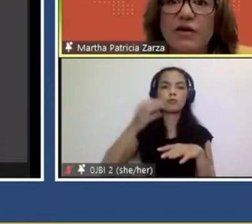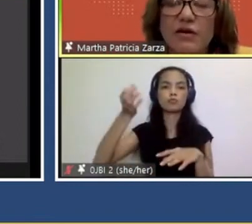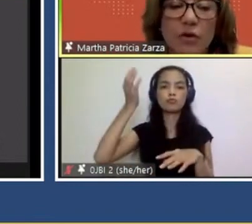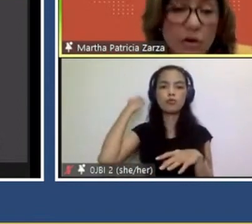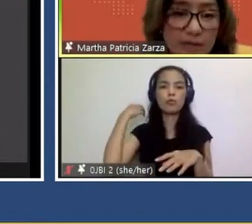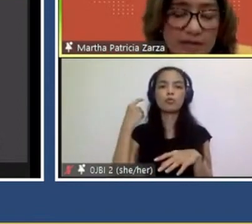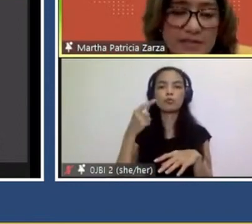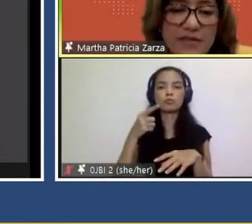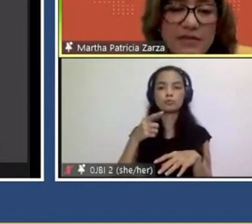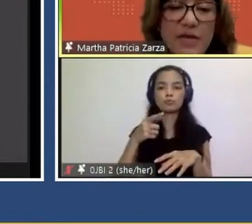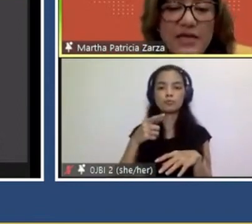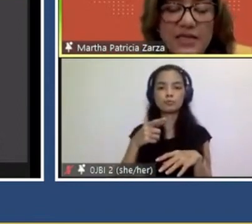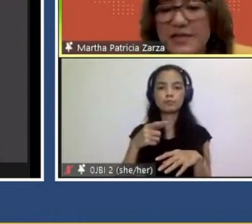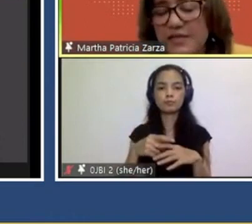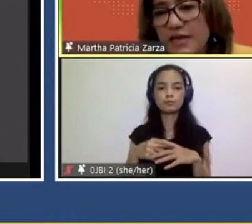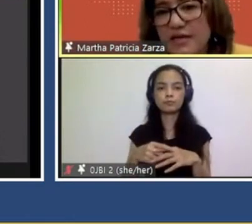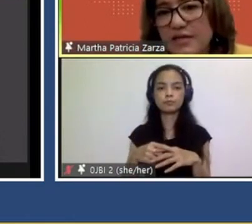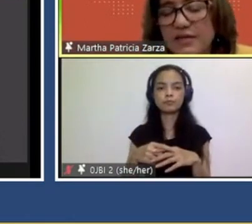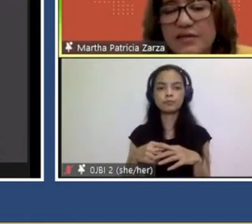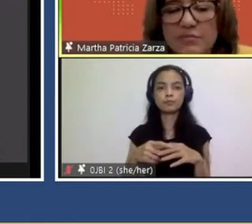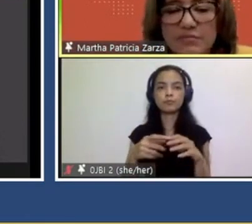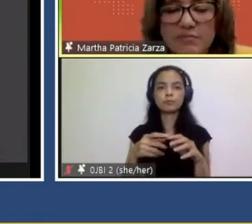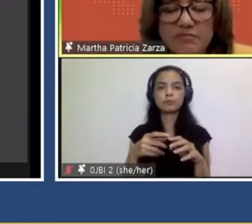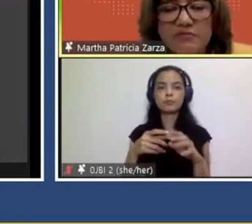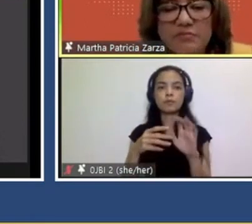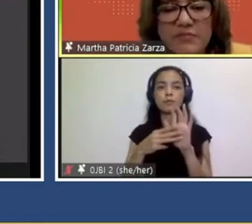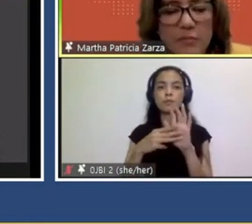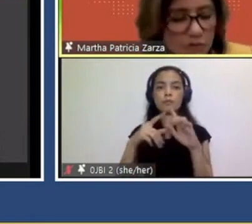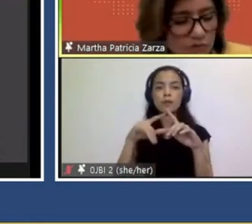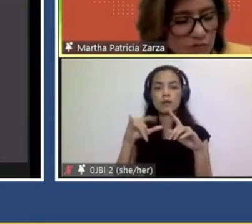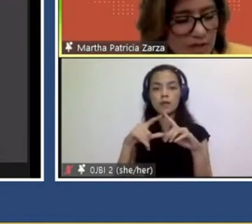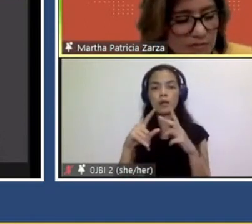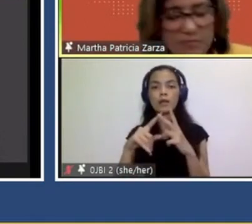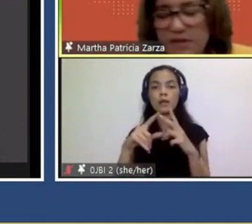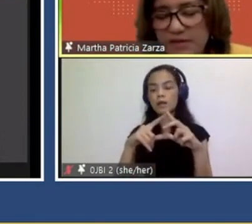the Olmecs, Maya, and Aztec are the